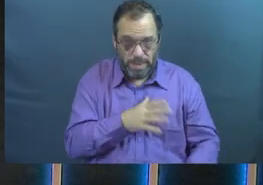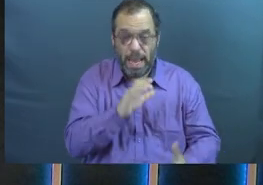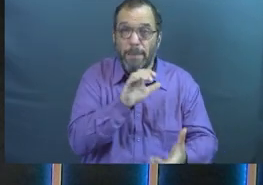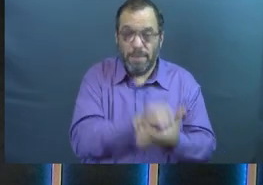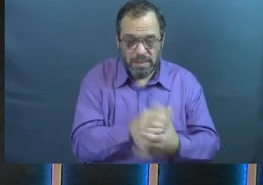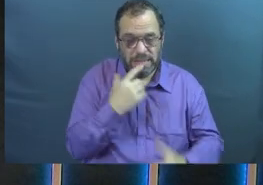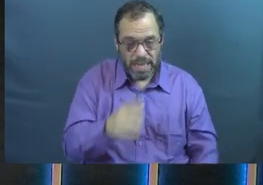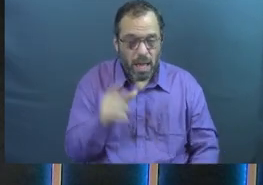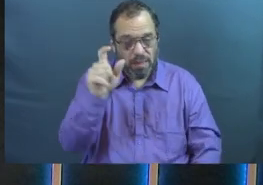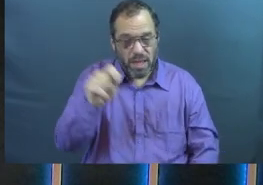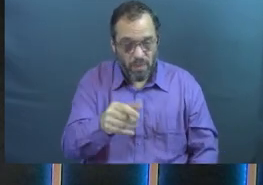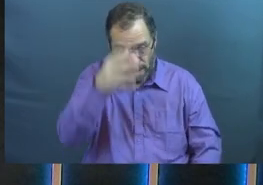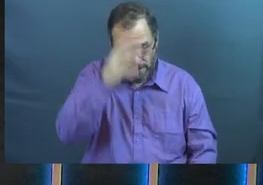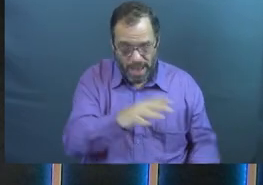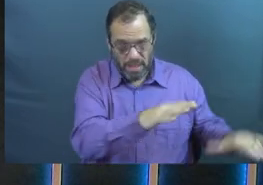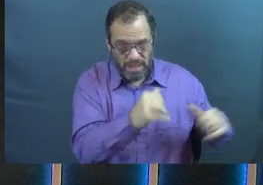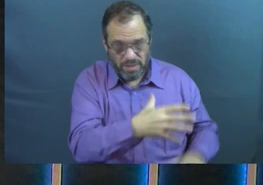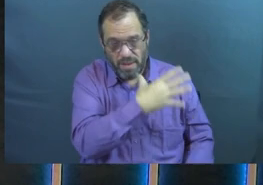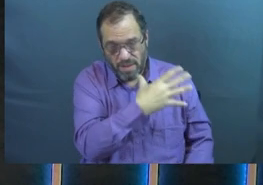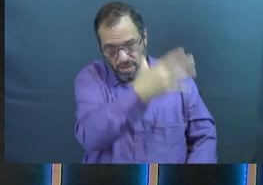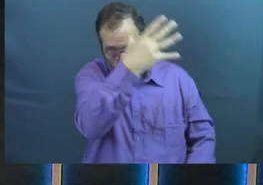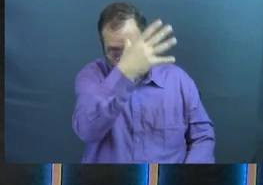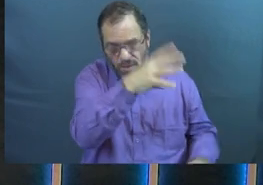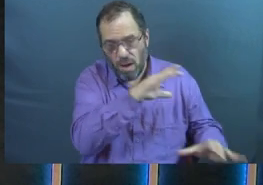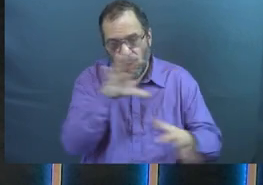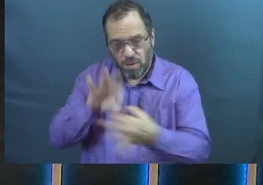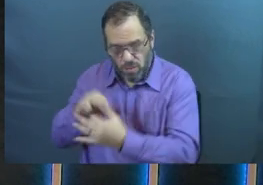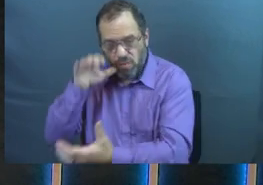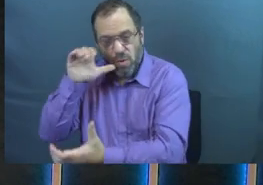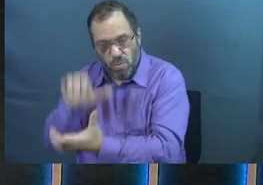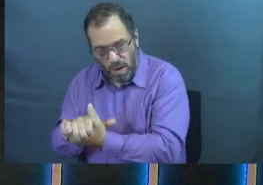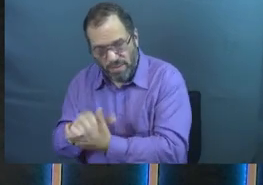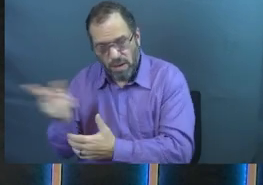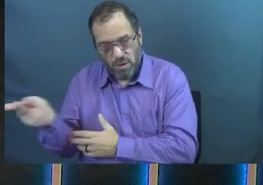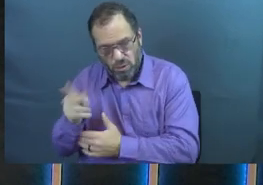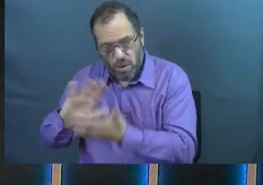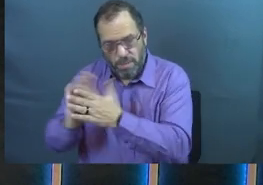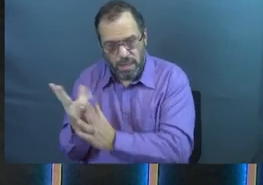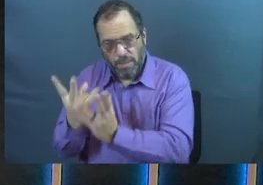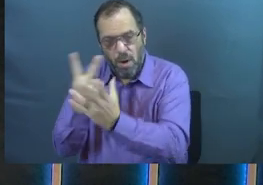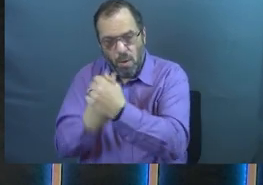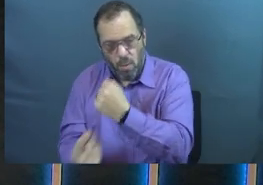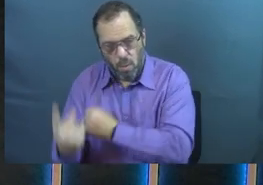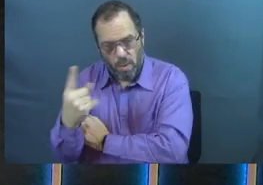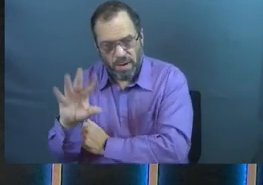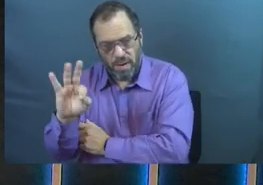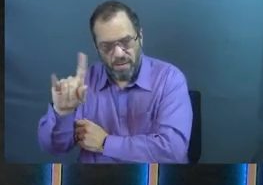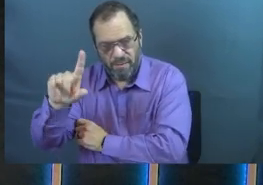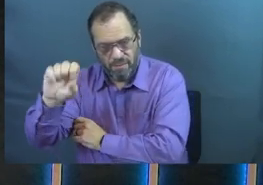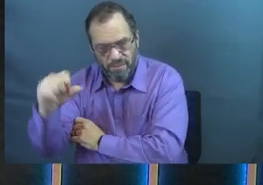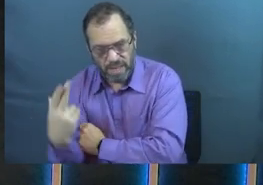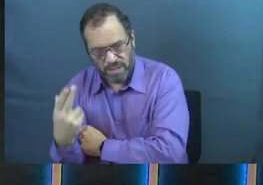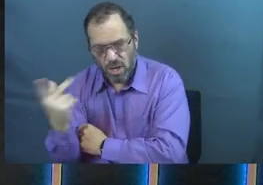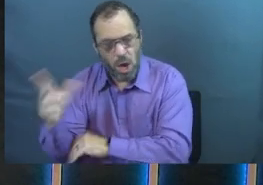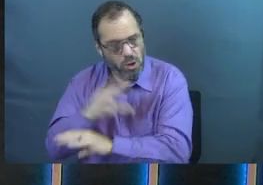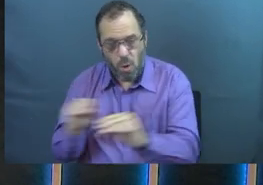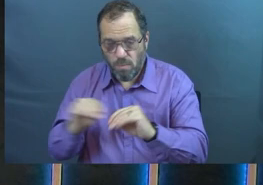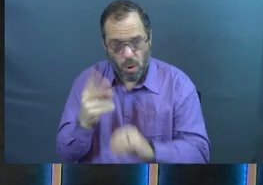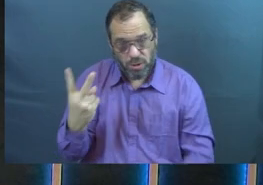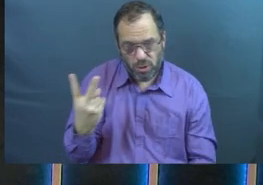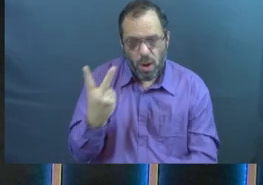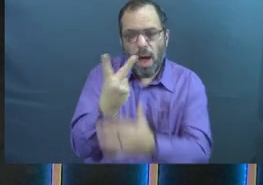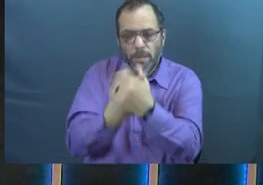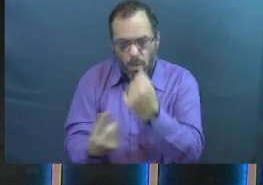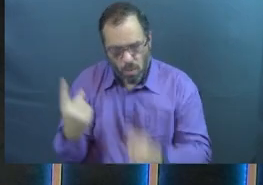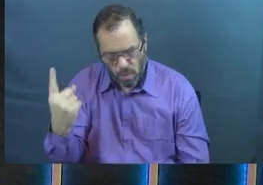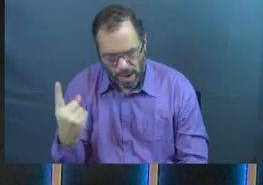and said, "Therefore a man shall leave his father and mother and hold fast to his wife, and the two shall become one flesh. So they are no longer two, but